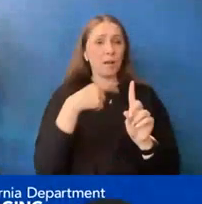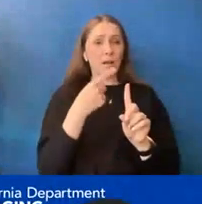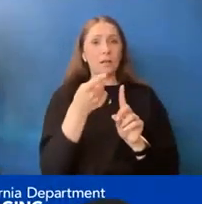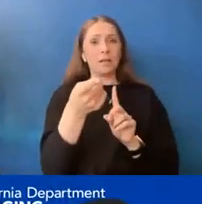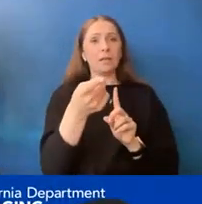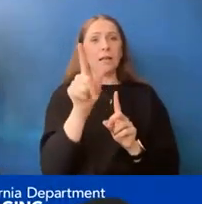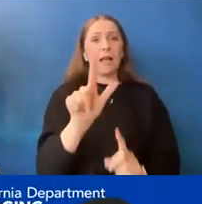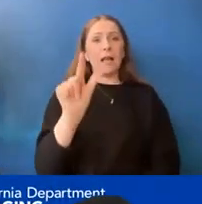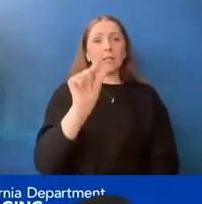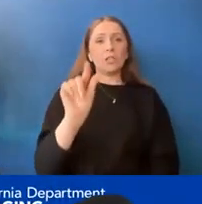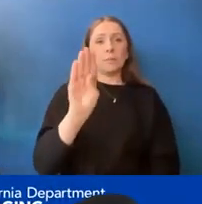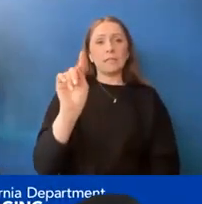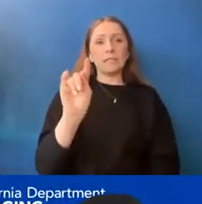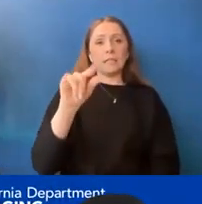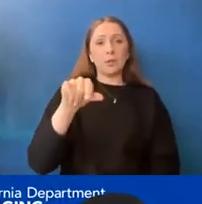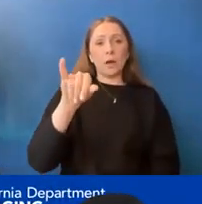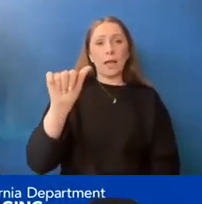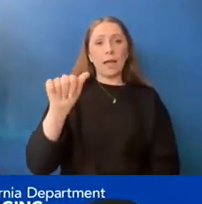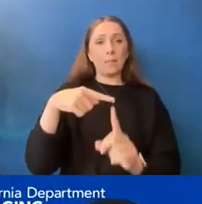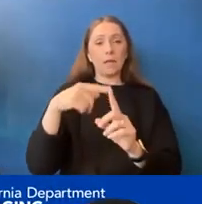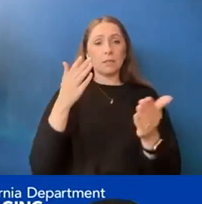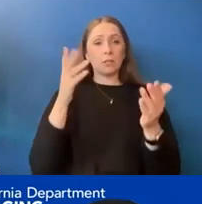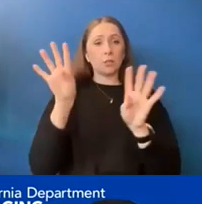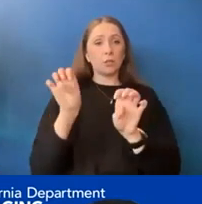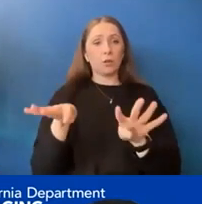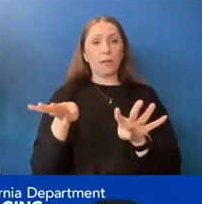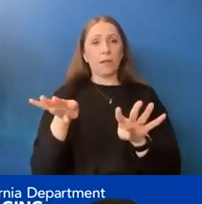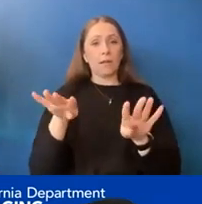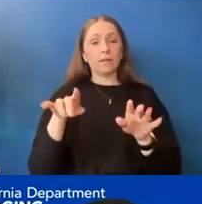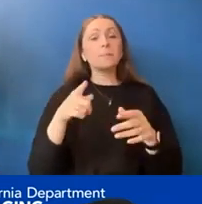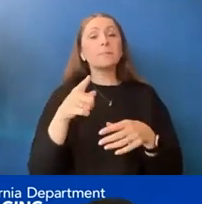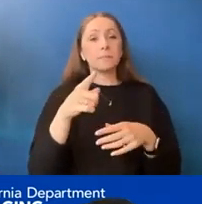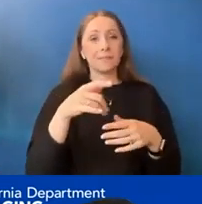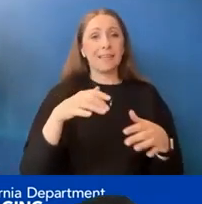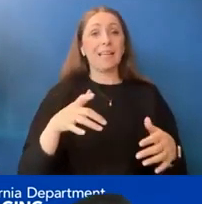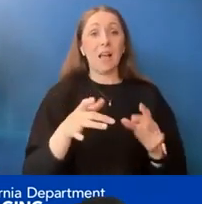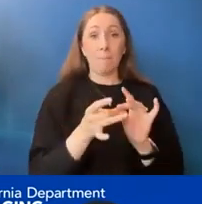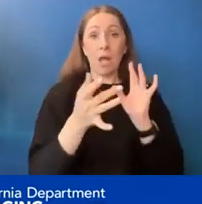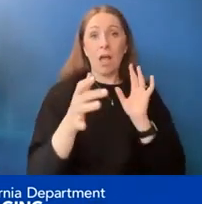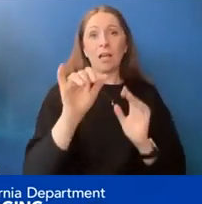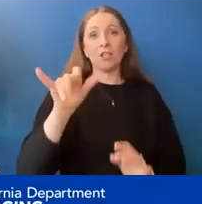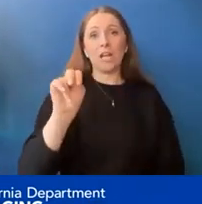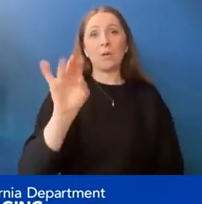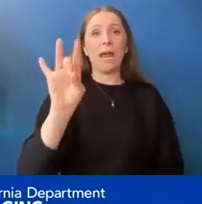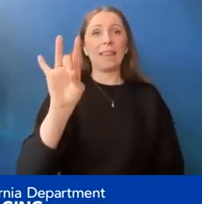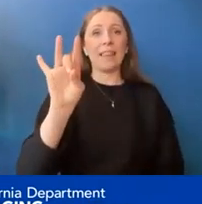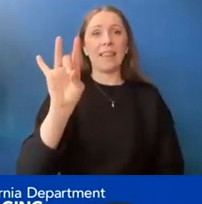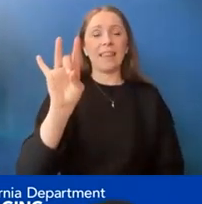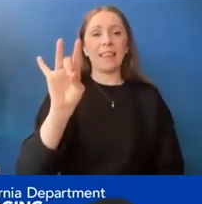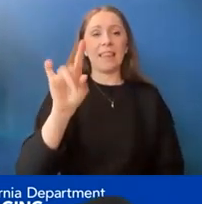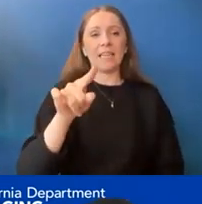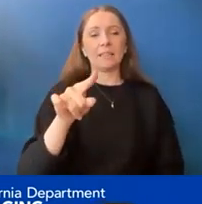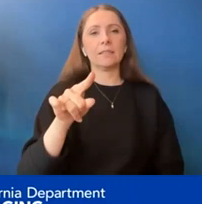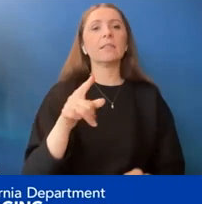adult LGBTQIA+ survey. Really excited to announce that it's live as of January 8th. And this in background, this effort came about